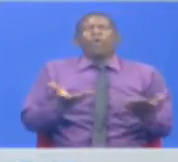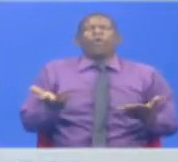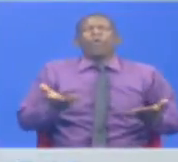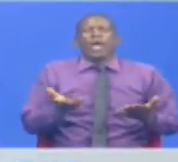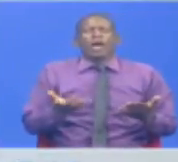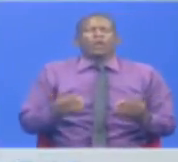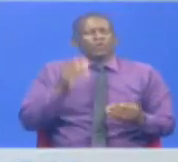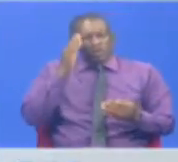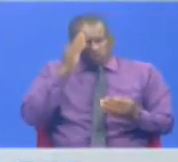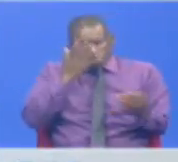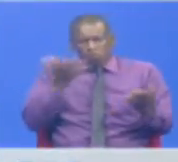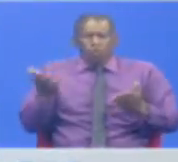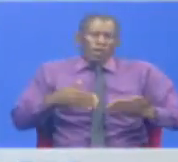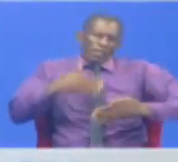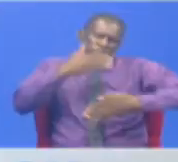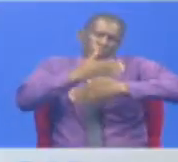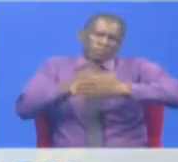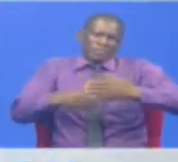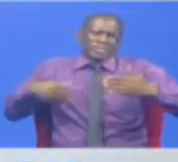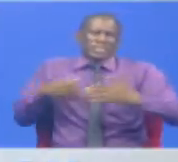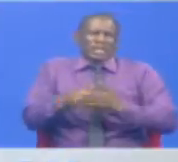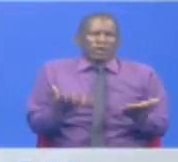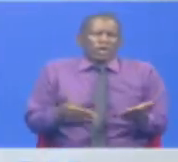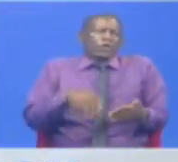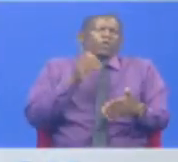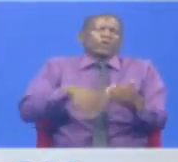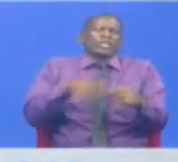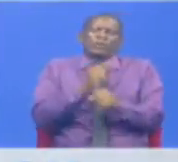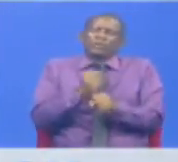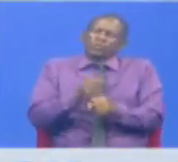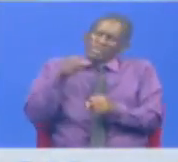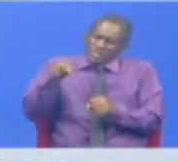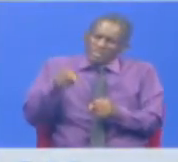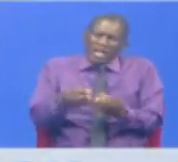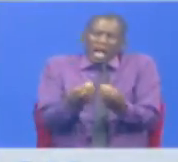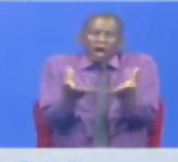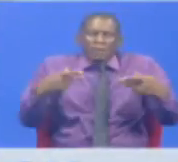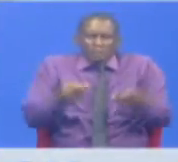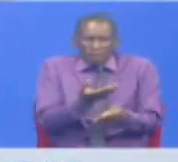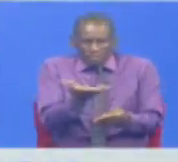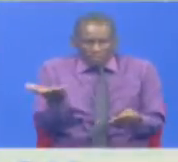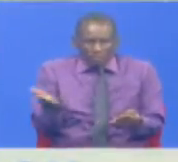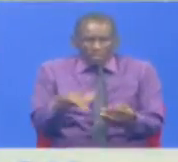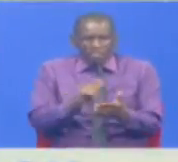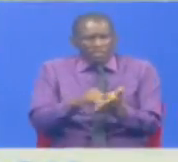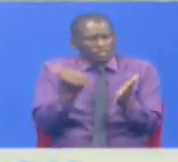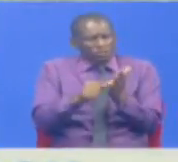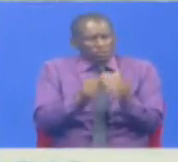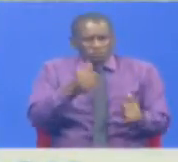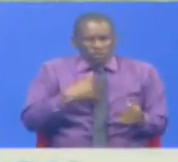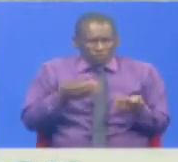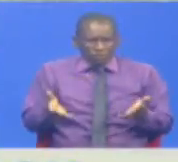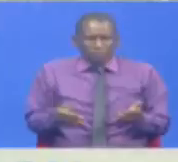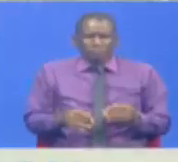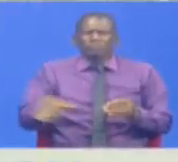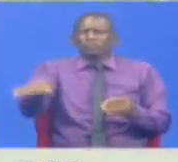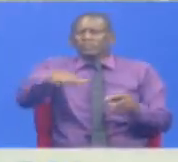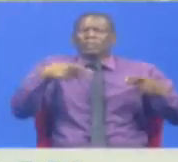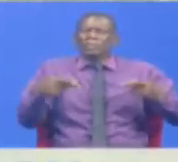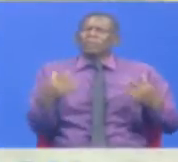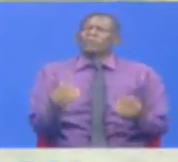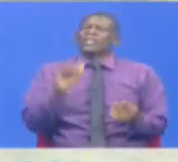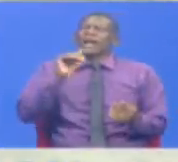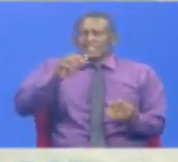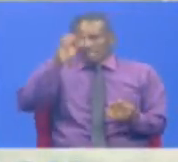1997, but now there are people there. What do we do with these people? How many are they? So that is the mujadala ambayo tuko nayo sasa. Residents are now calling on the government